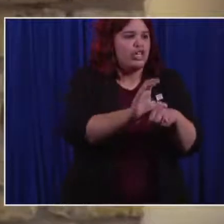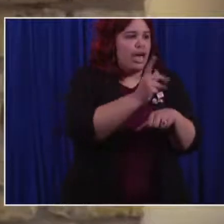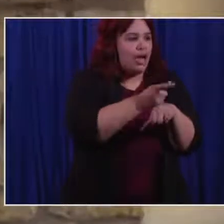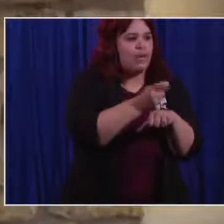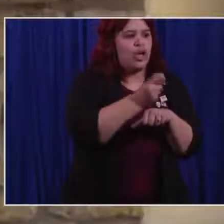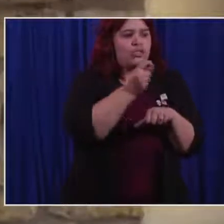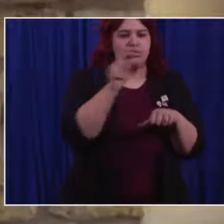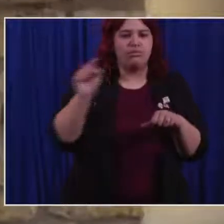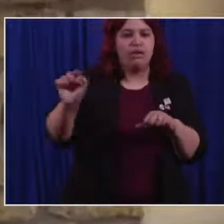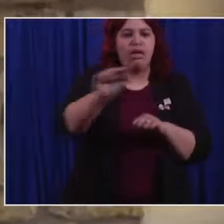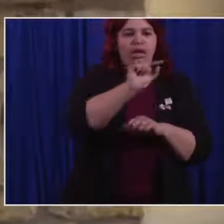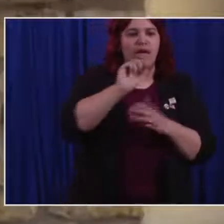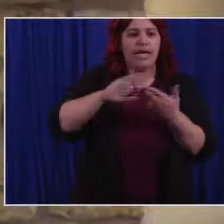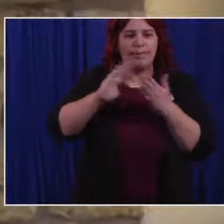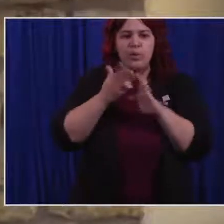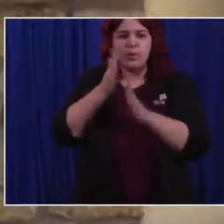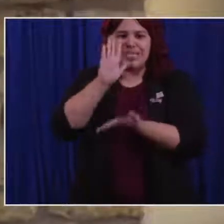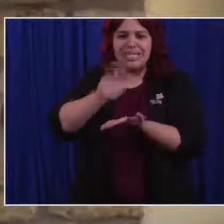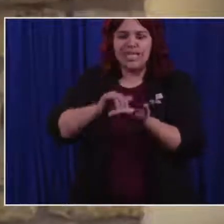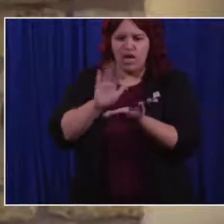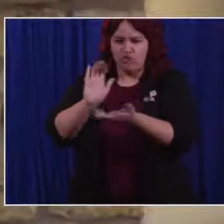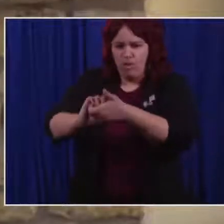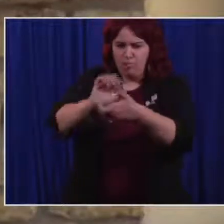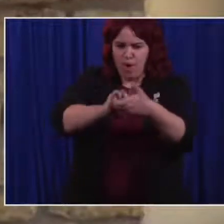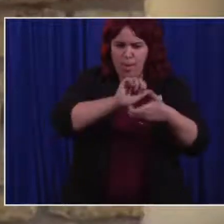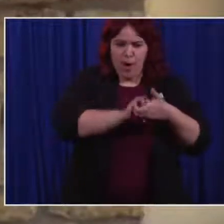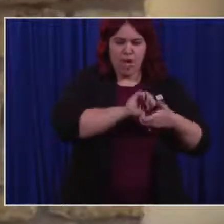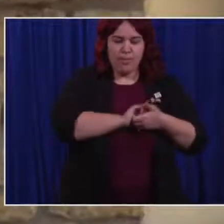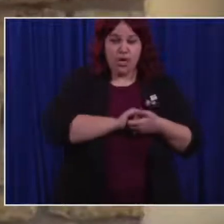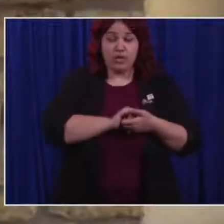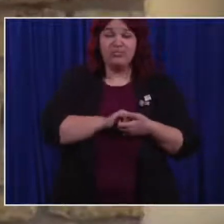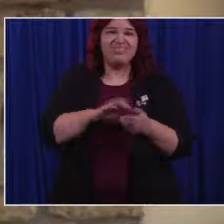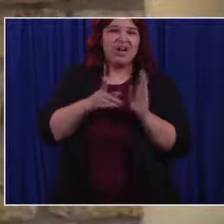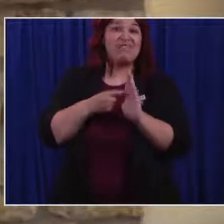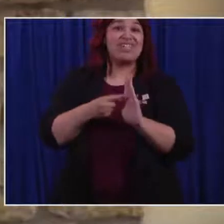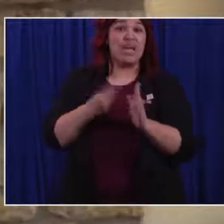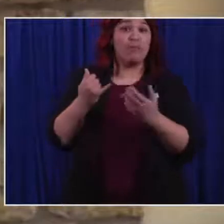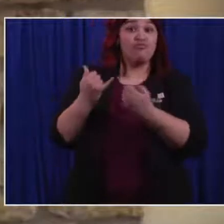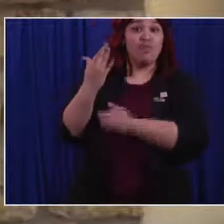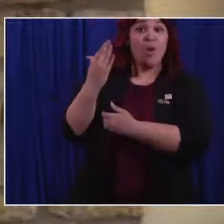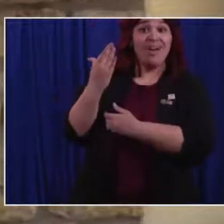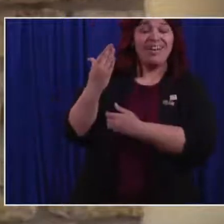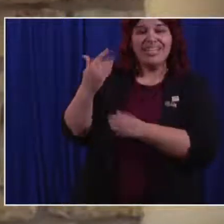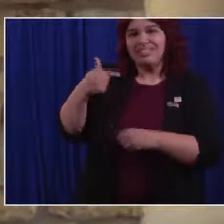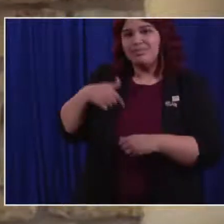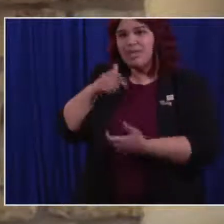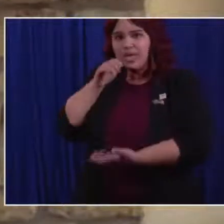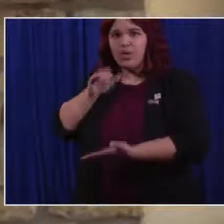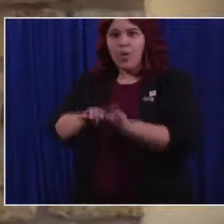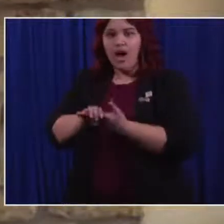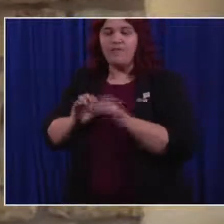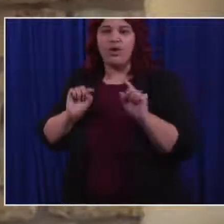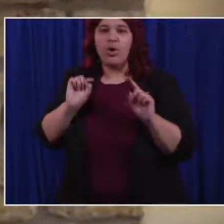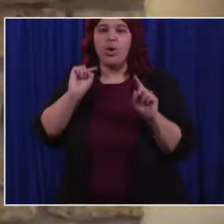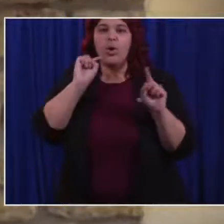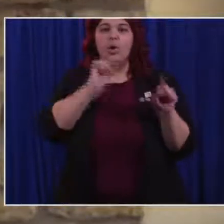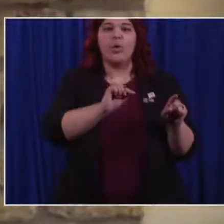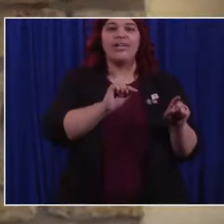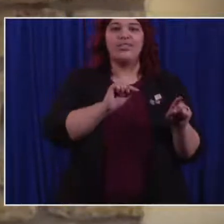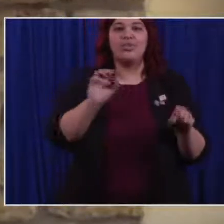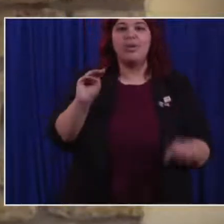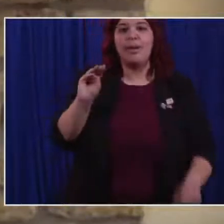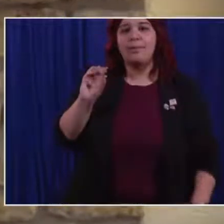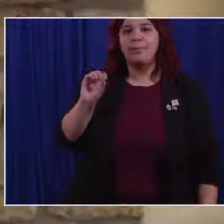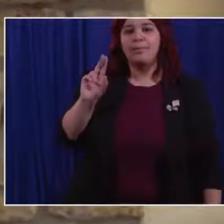community. The site that Fran and I were at this morning, is in a township in